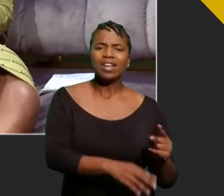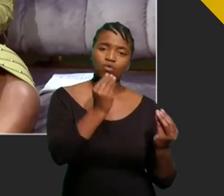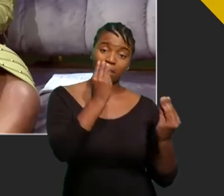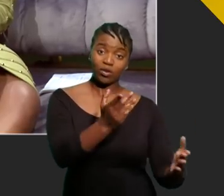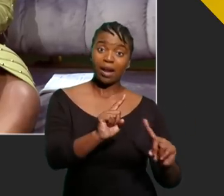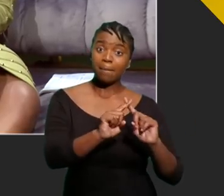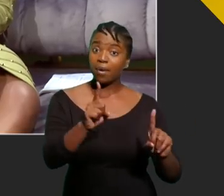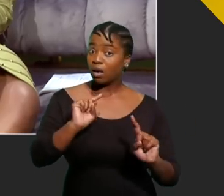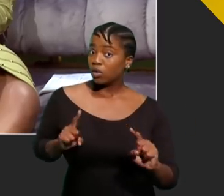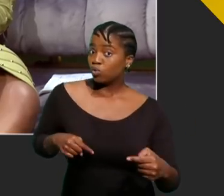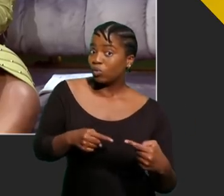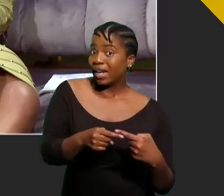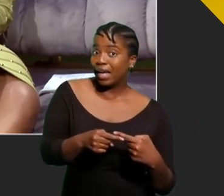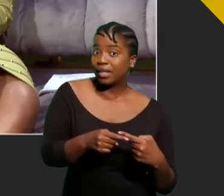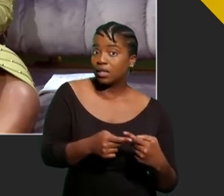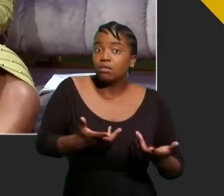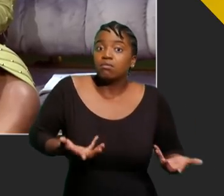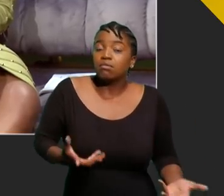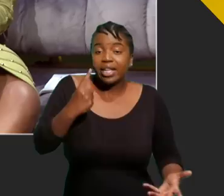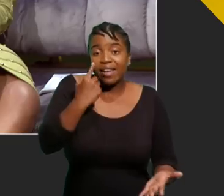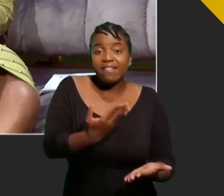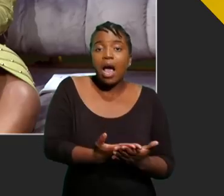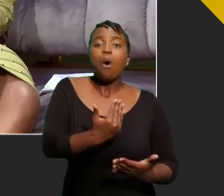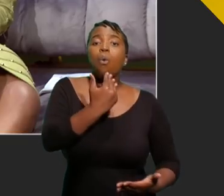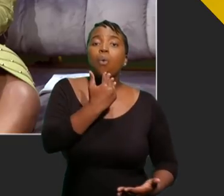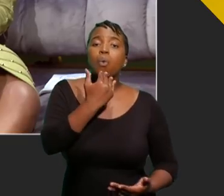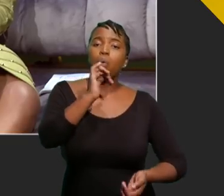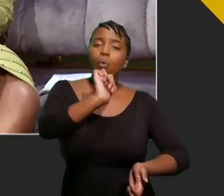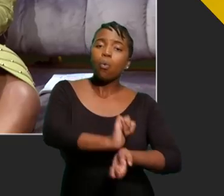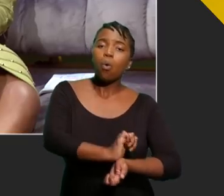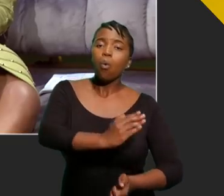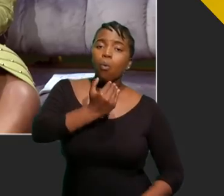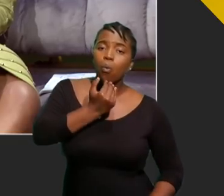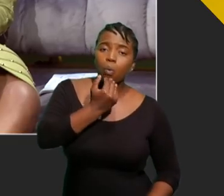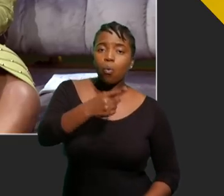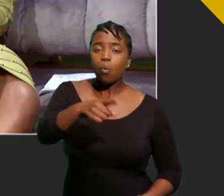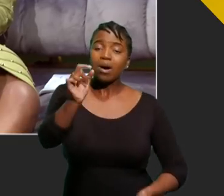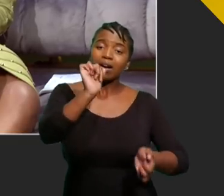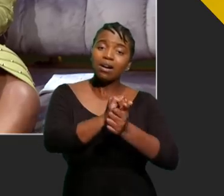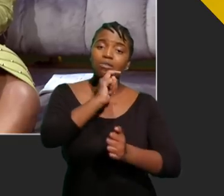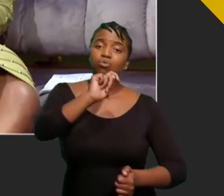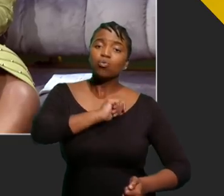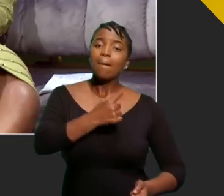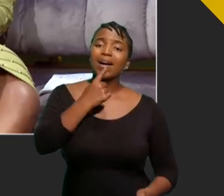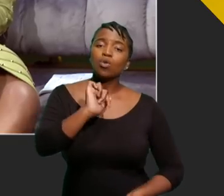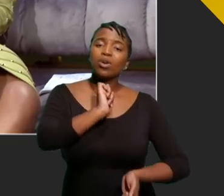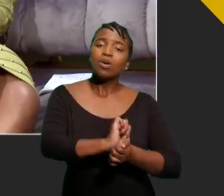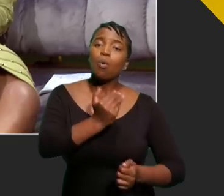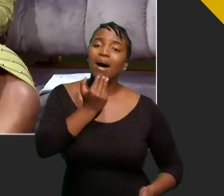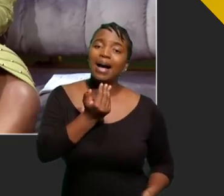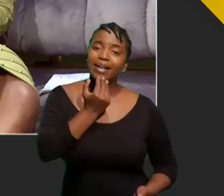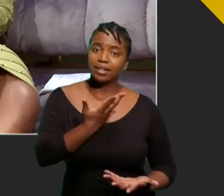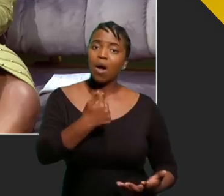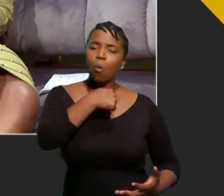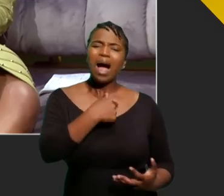to date, I'm still yet to see the fact sheet show Uguti who was prosecuted, who actually went to prison and sat, but Uwoshiwe. Because the